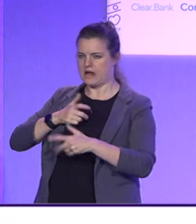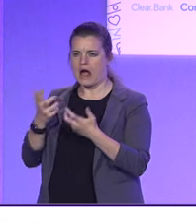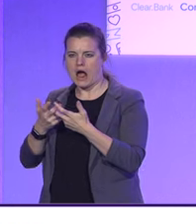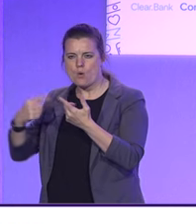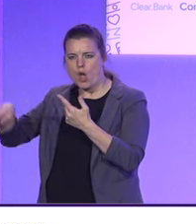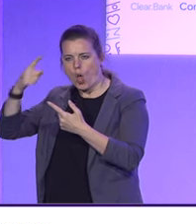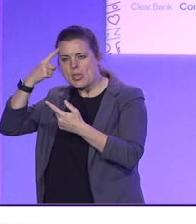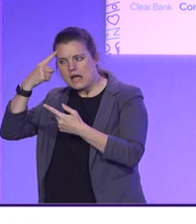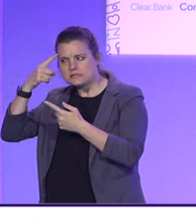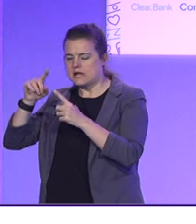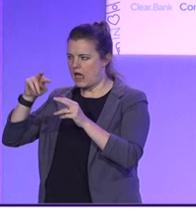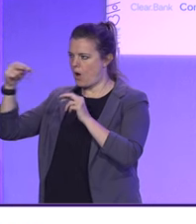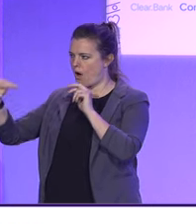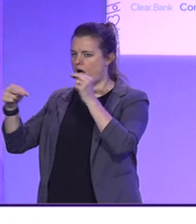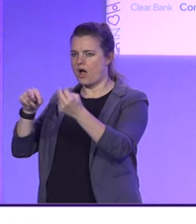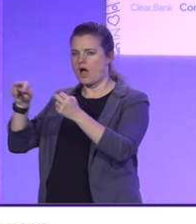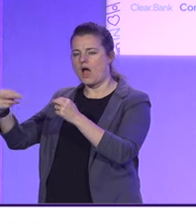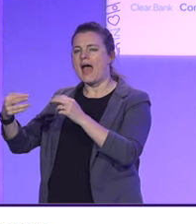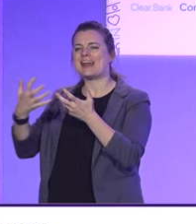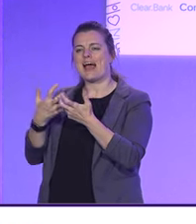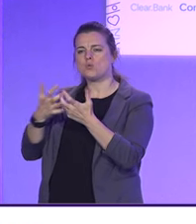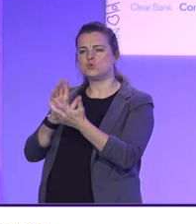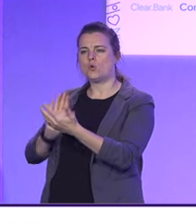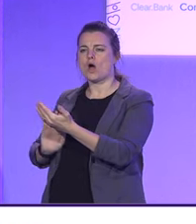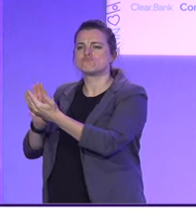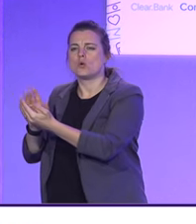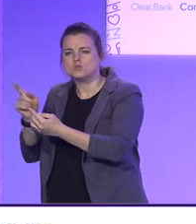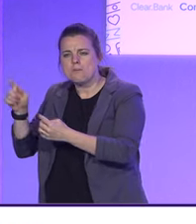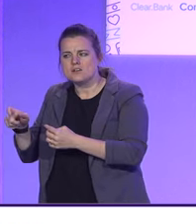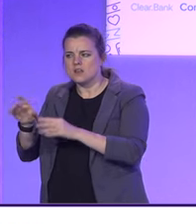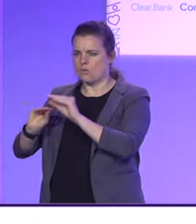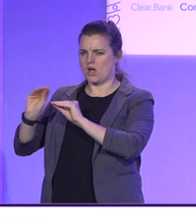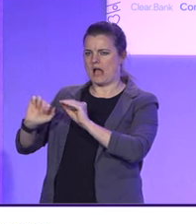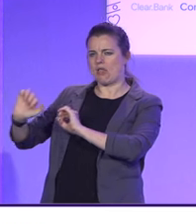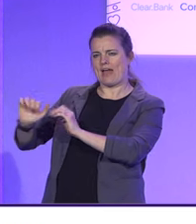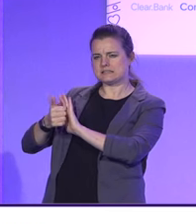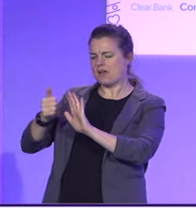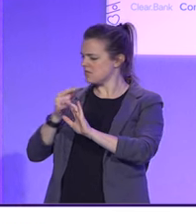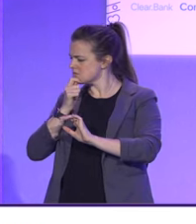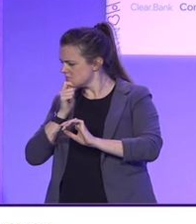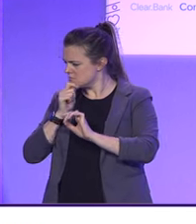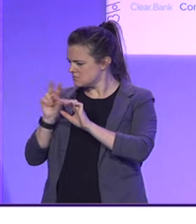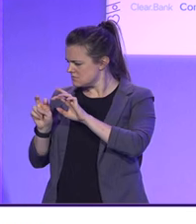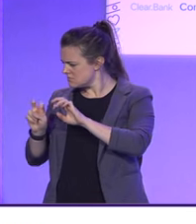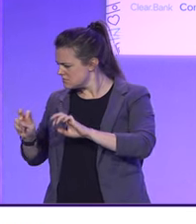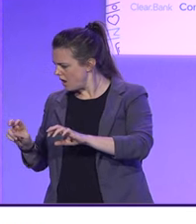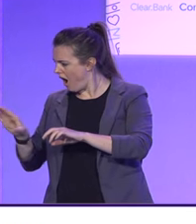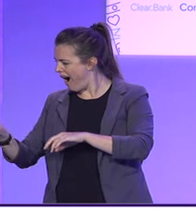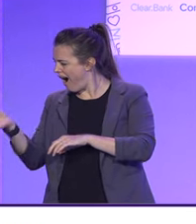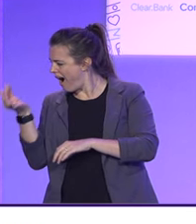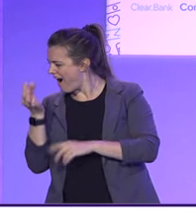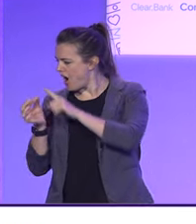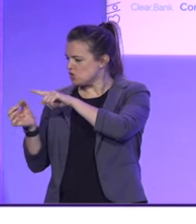and how you can approach that particular person, and especially looking at their skill sets and how they can work with a